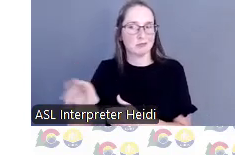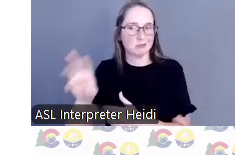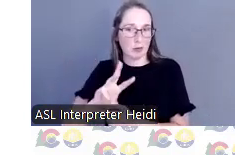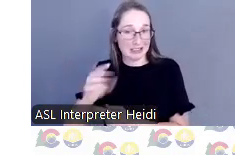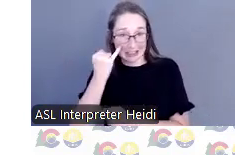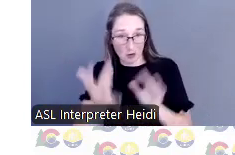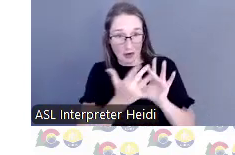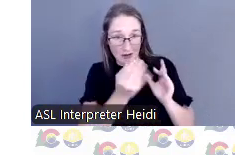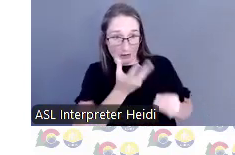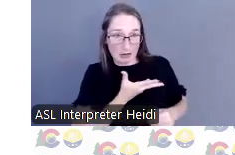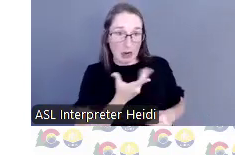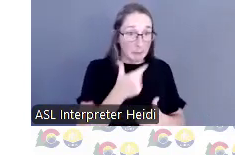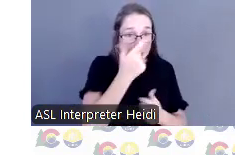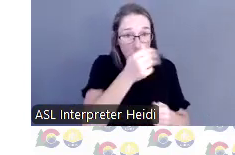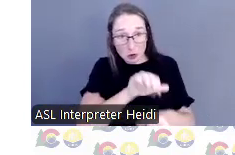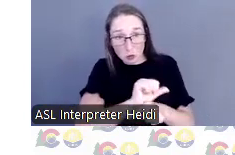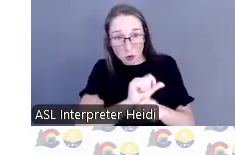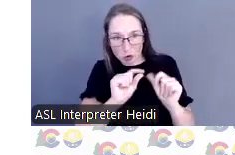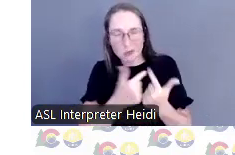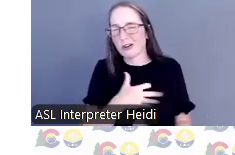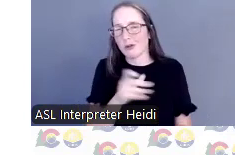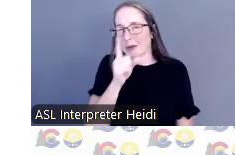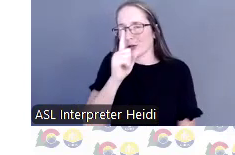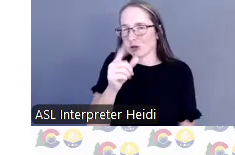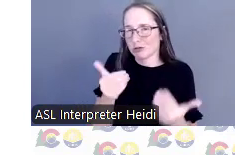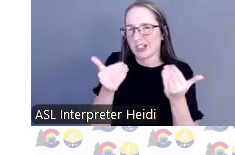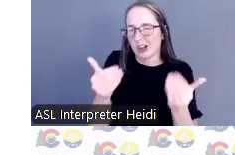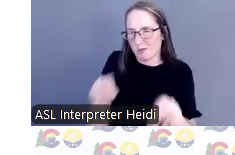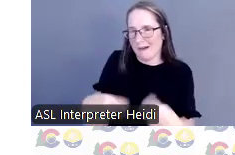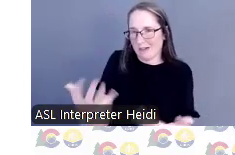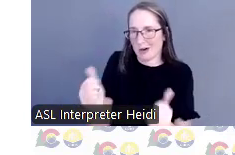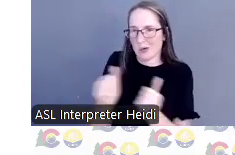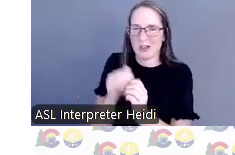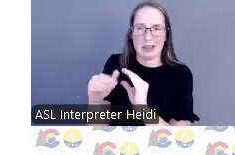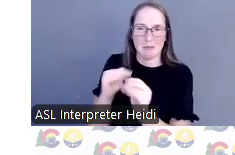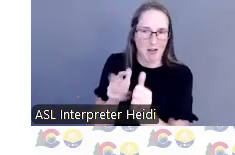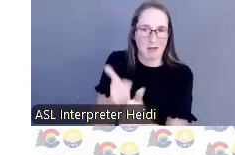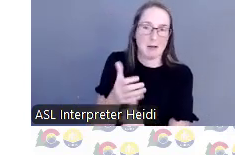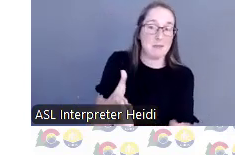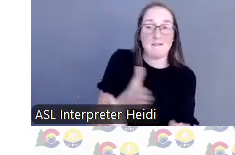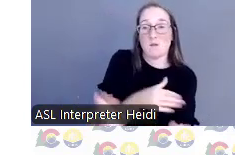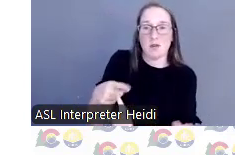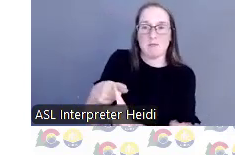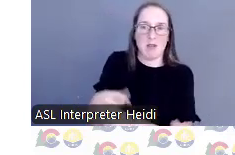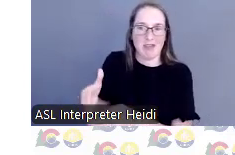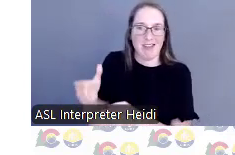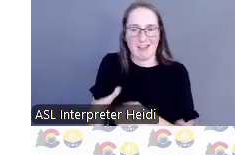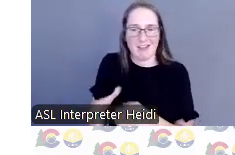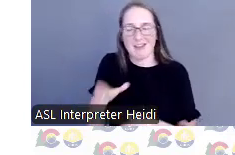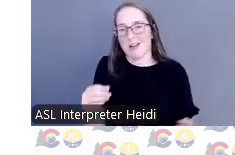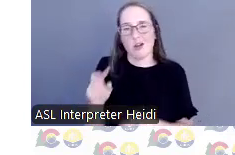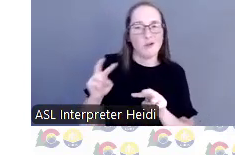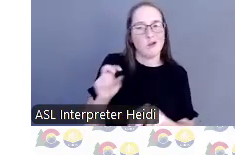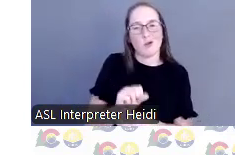and say you're interested in this work group, we'll make sure to provide you some email updates before the month is out, and look forward to